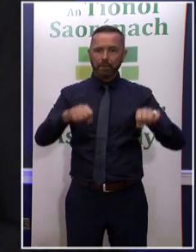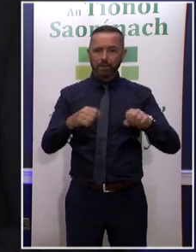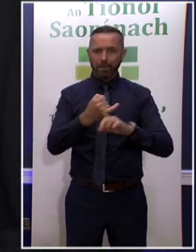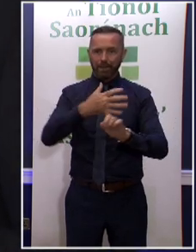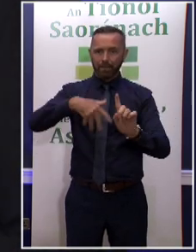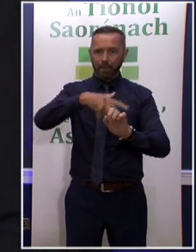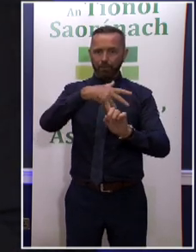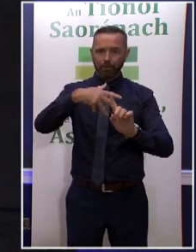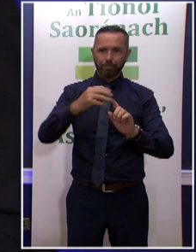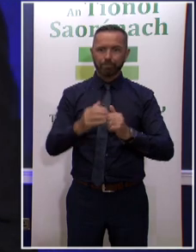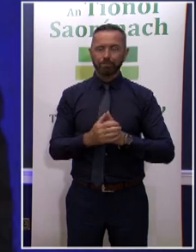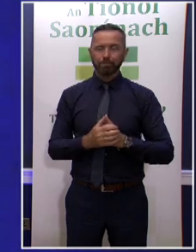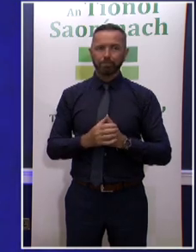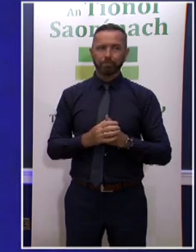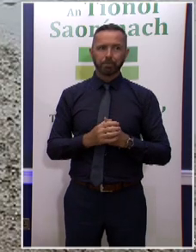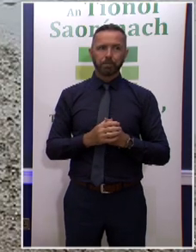background.